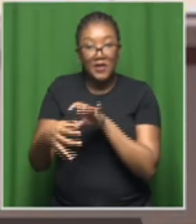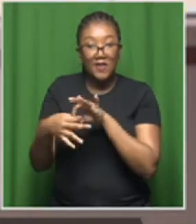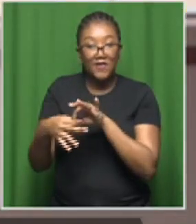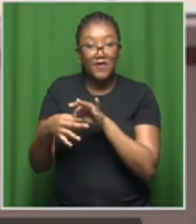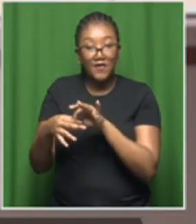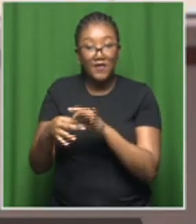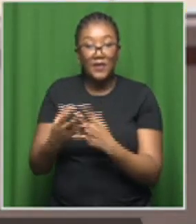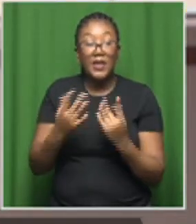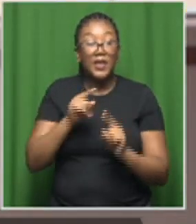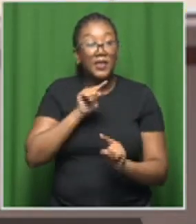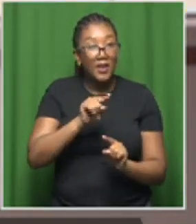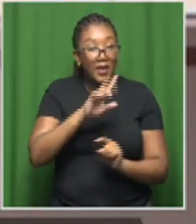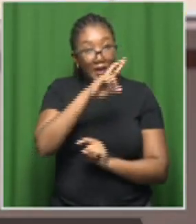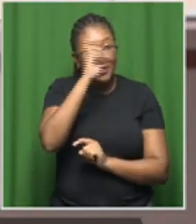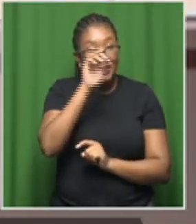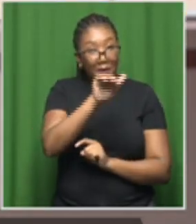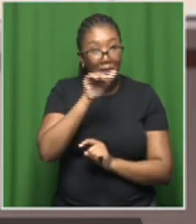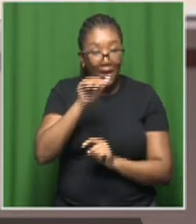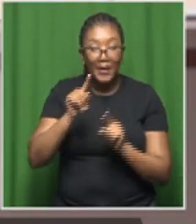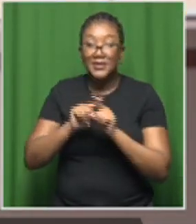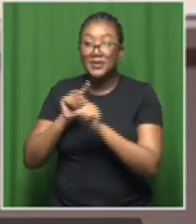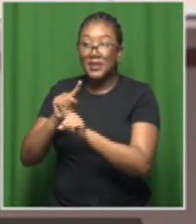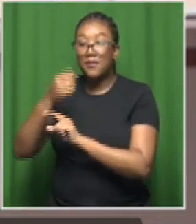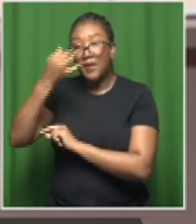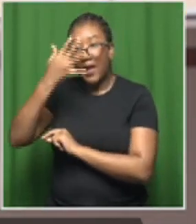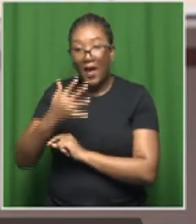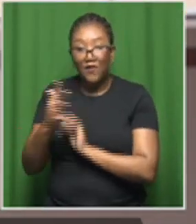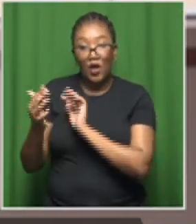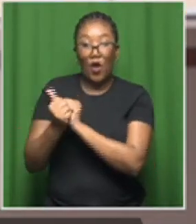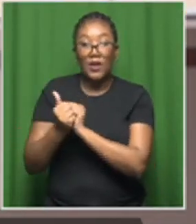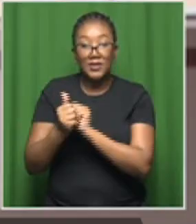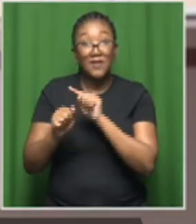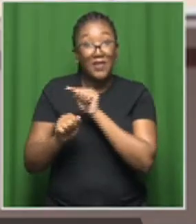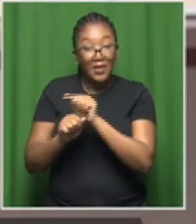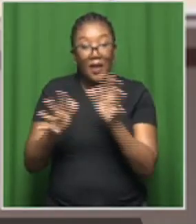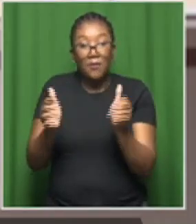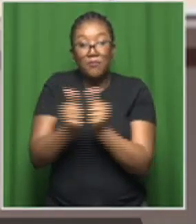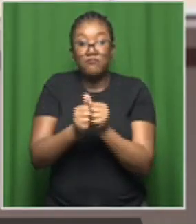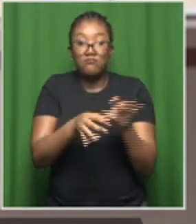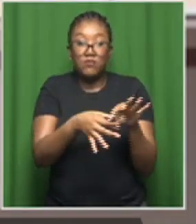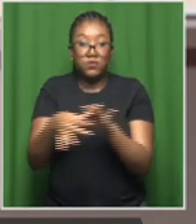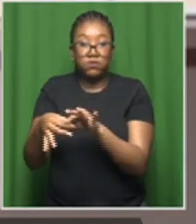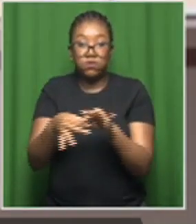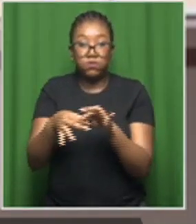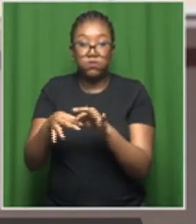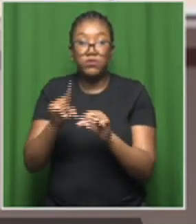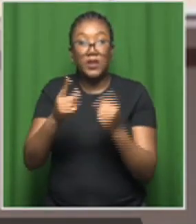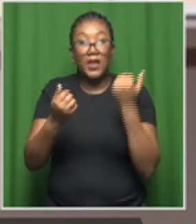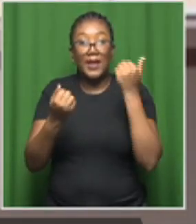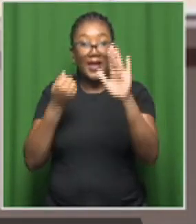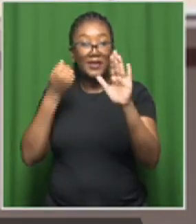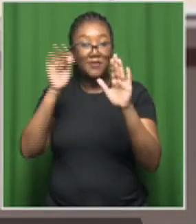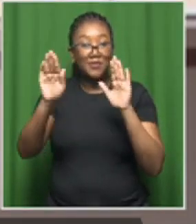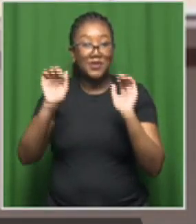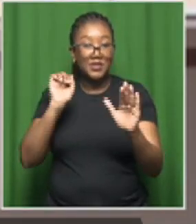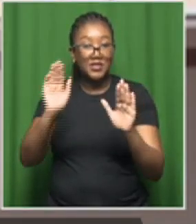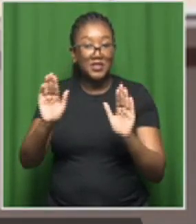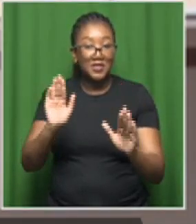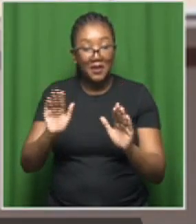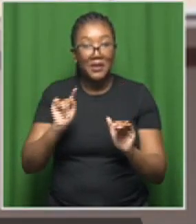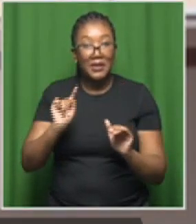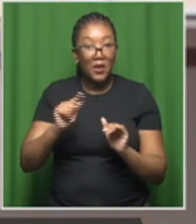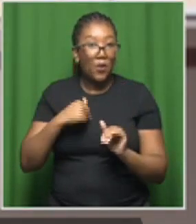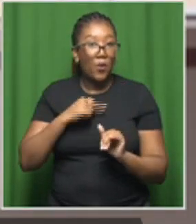partnership between Standard Bank and Africa Collective to host this event or this exhibition as part of the sideline activities that are